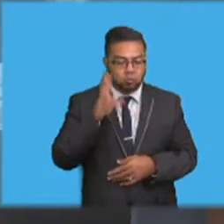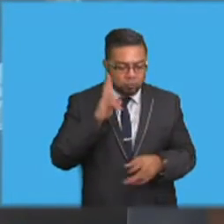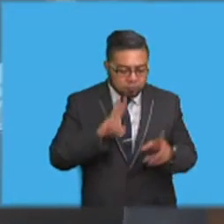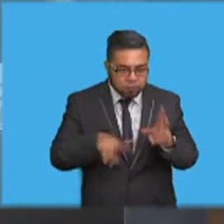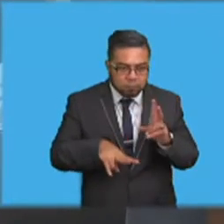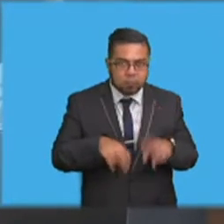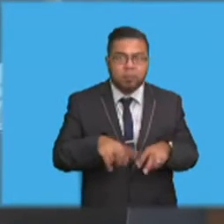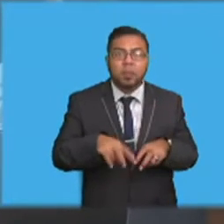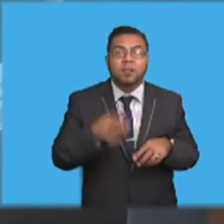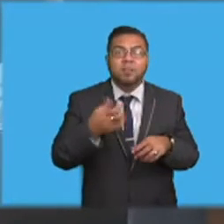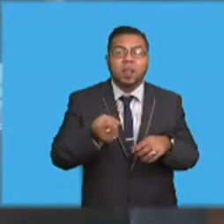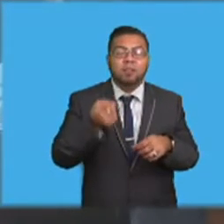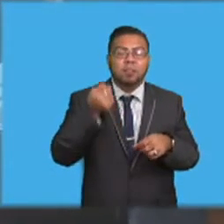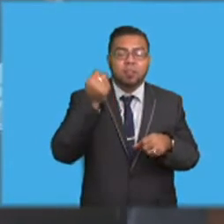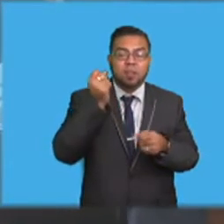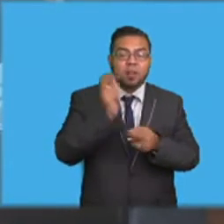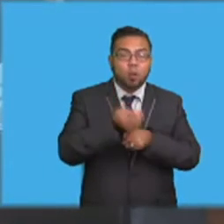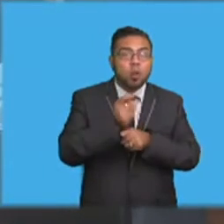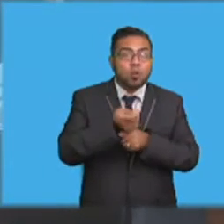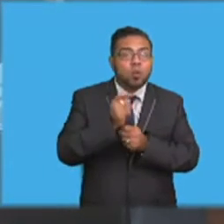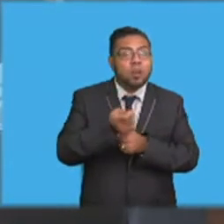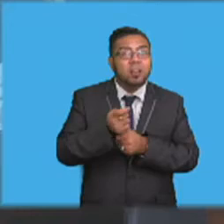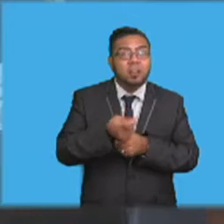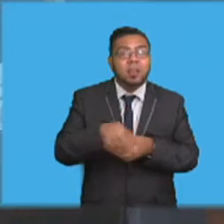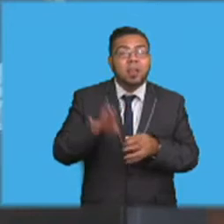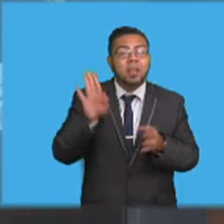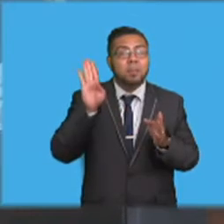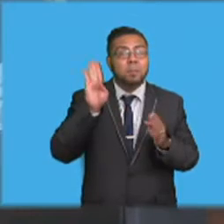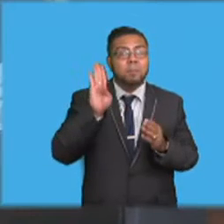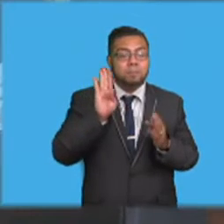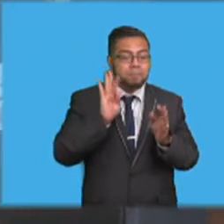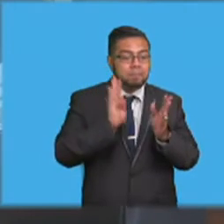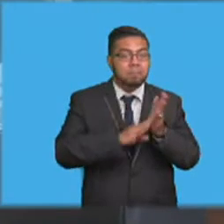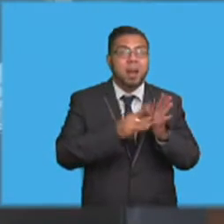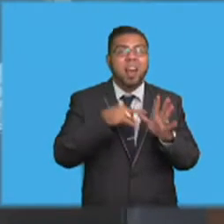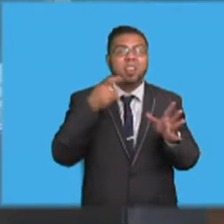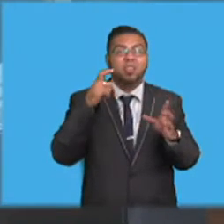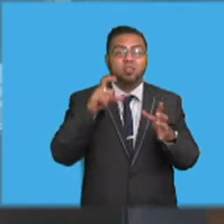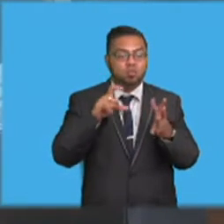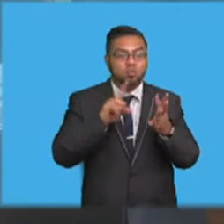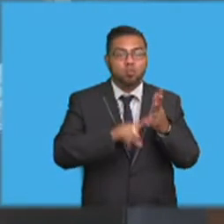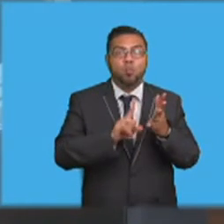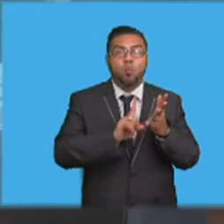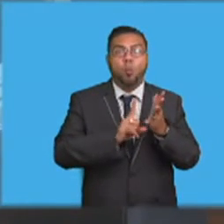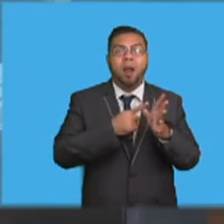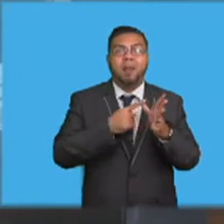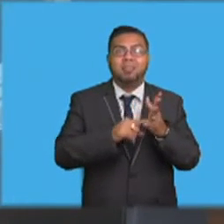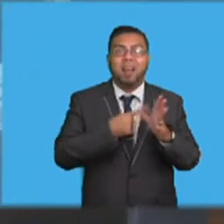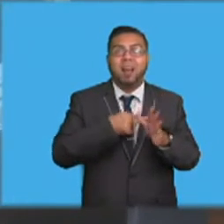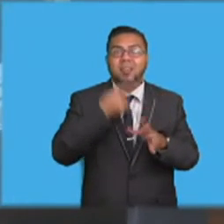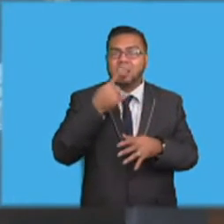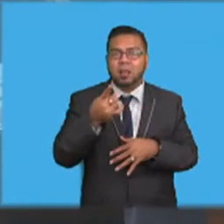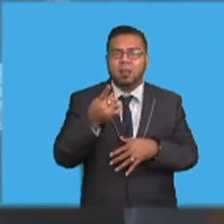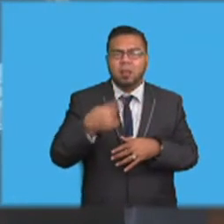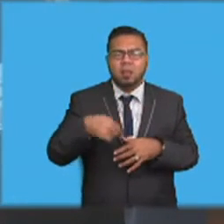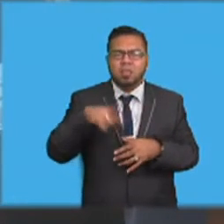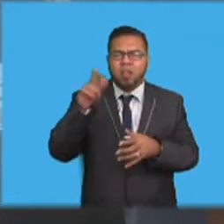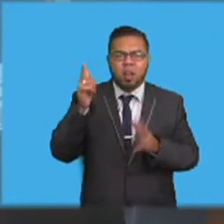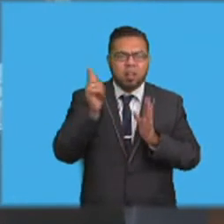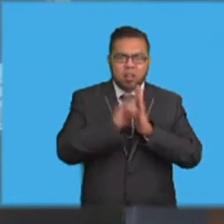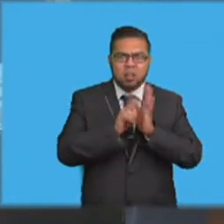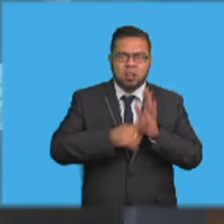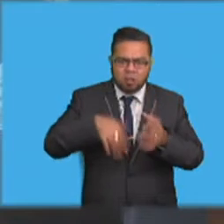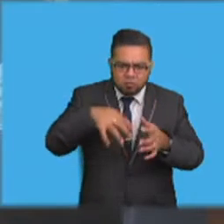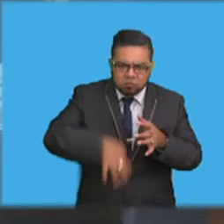the Ngoli Dokomata of Maduata had asked us 2 months ago that there was illegal extraction of BDM in